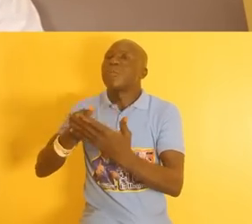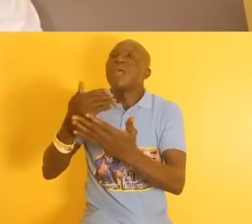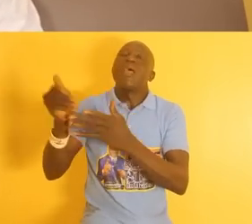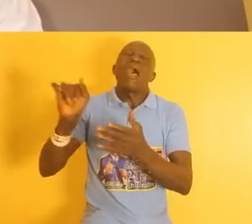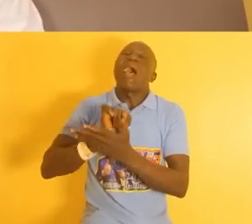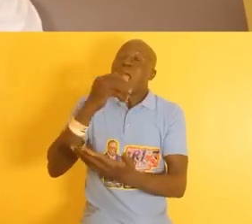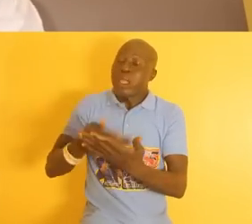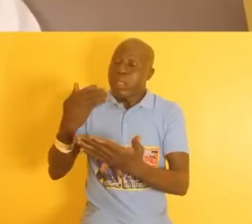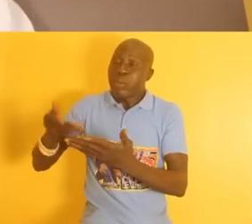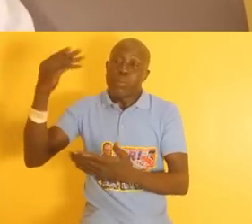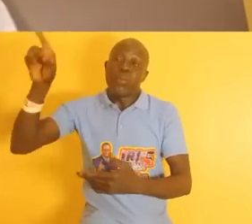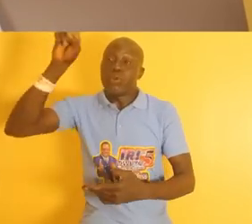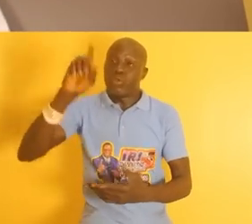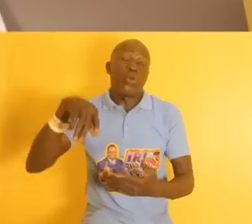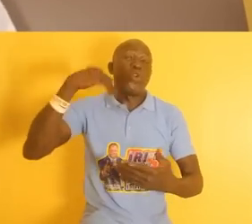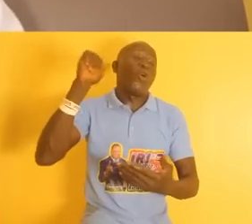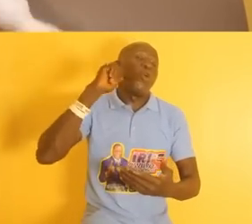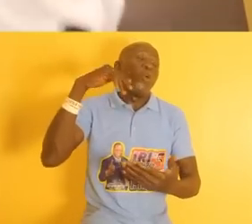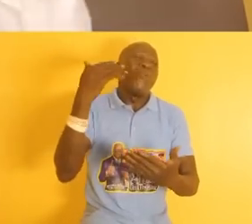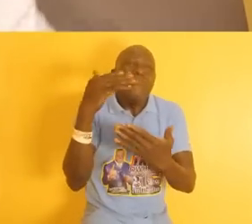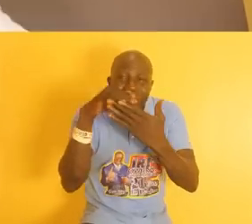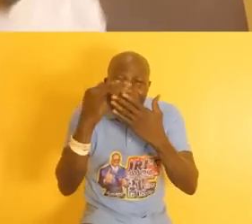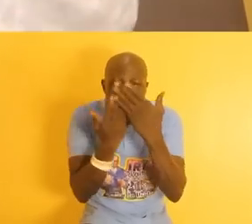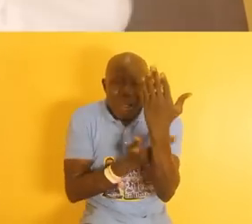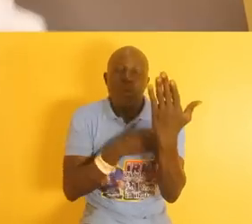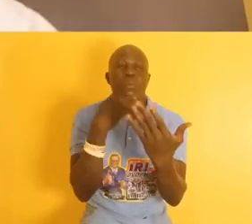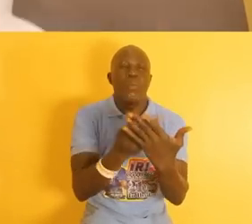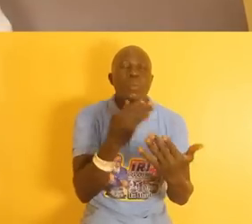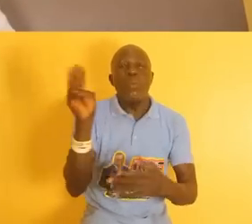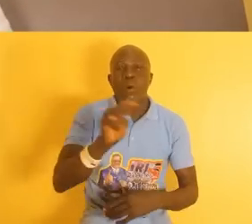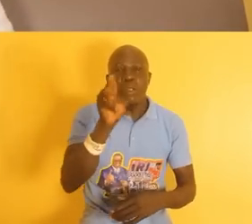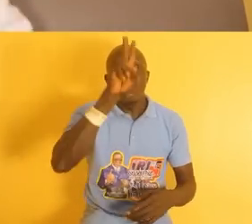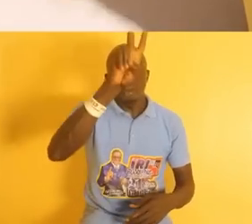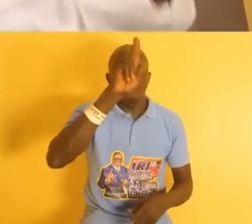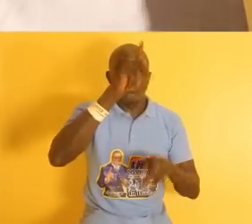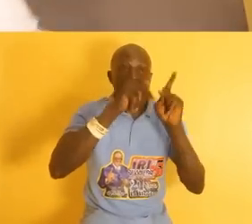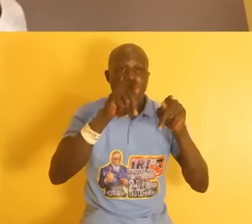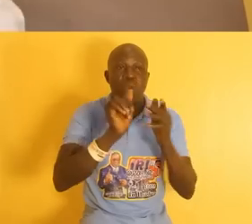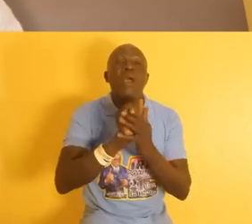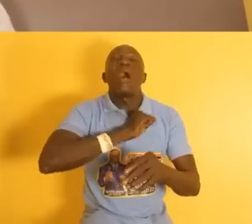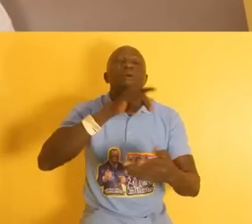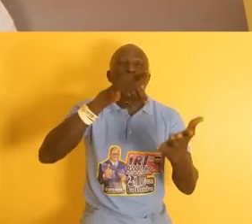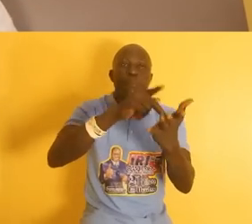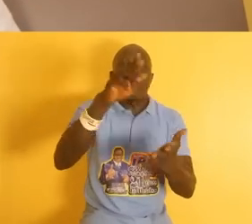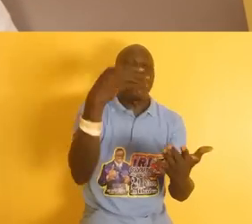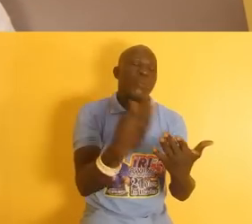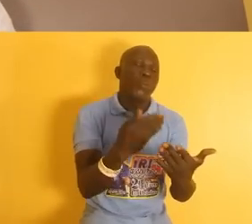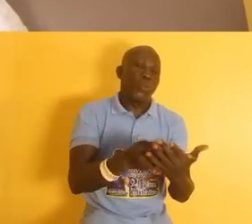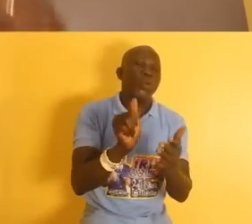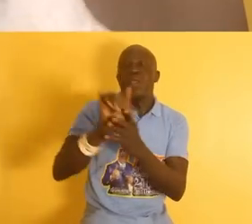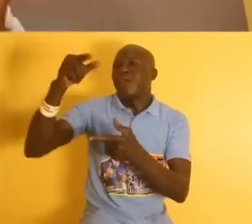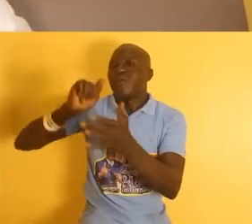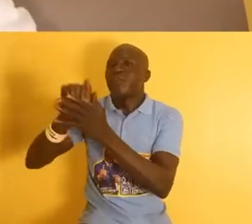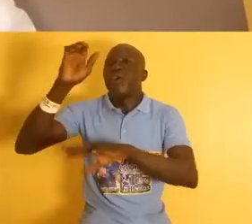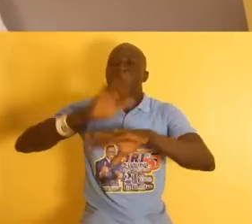ro kutukutukutu ni ojo Monday. I see bought one very early on Monday. I want message. Two people. Most is so I pay for their tickets.